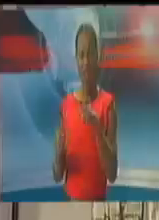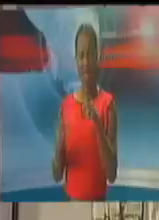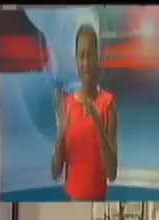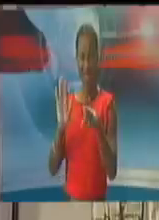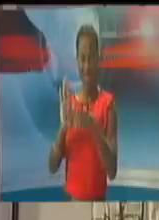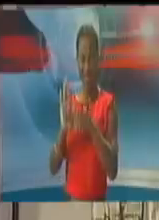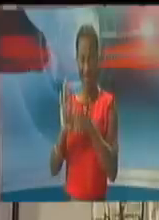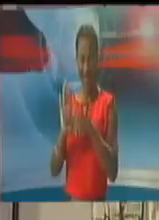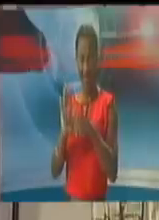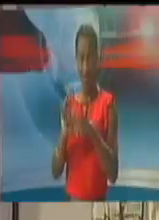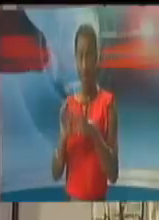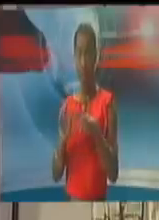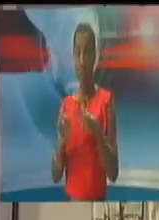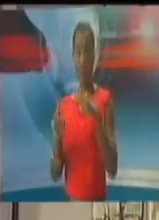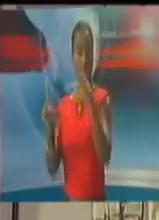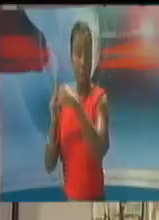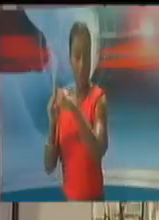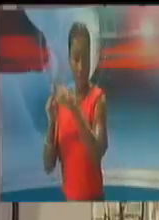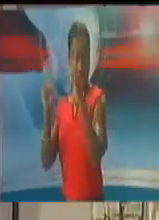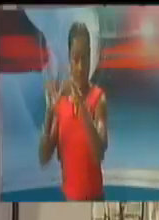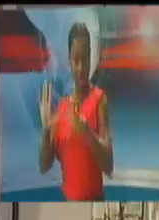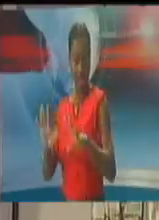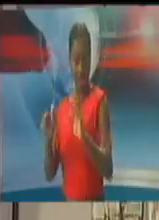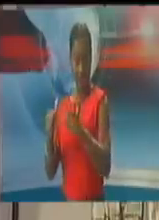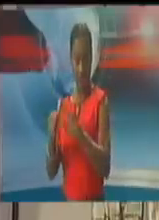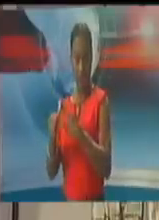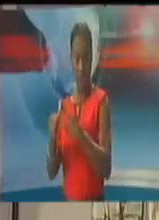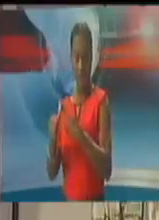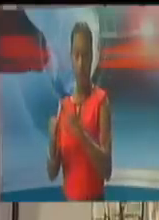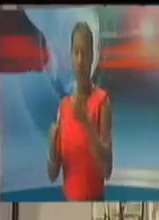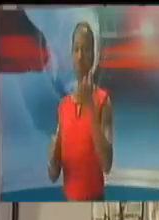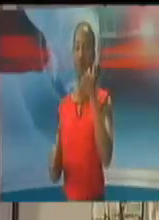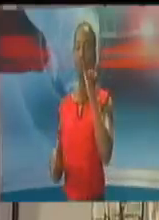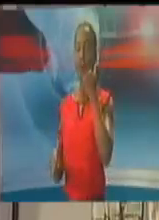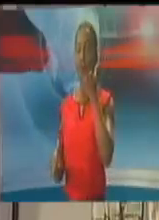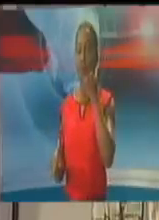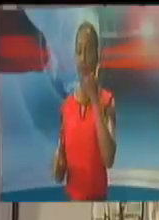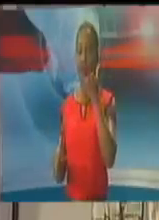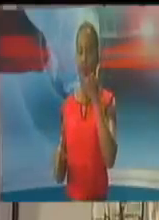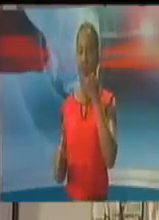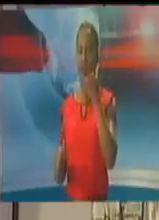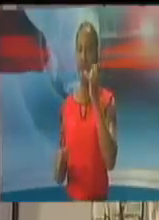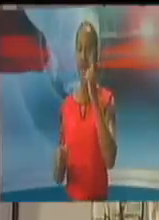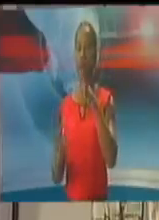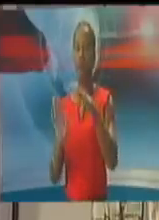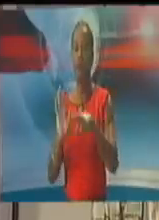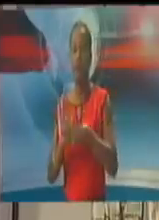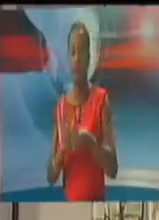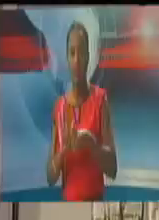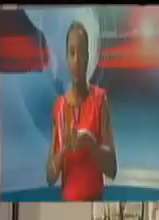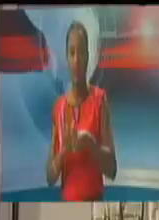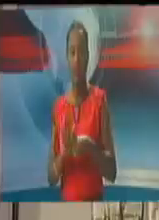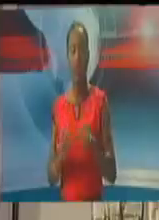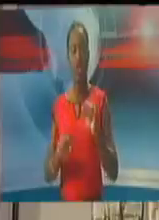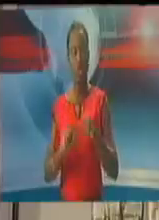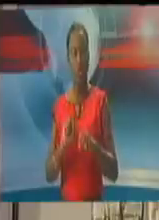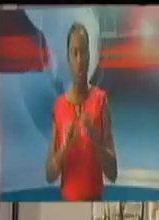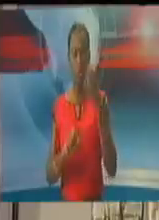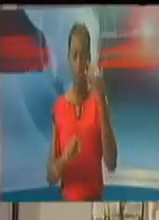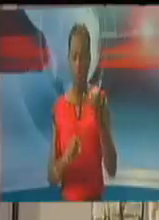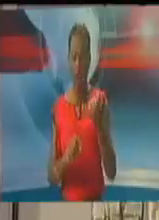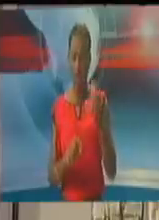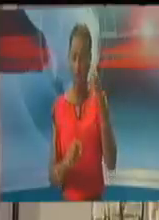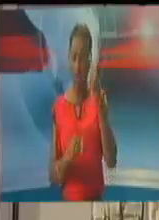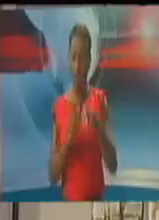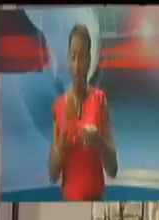and we have resisted the temptation in Trinidad and Tobago to only accredit private labs